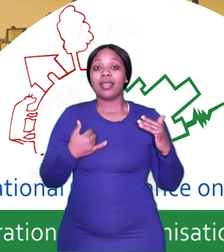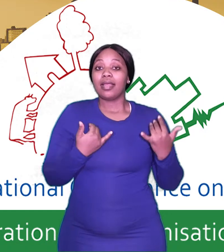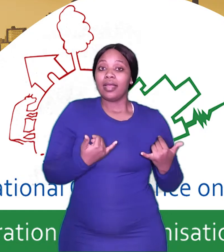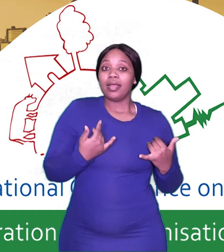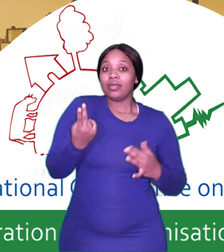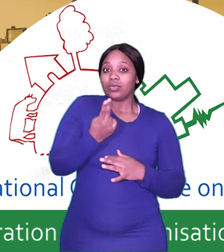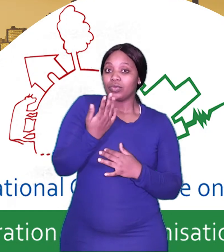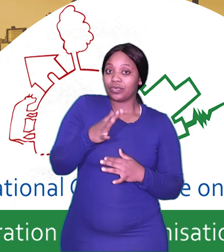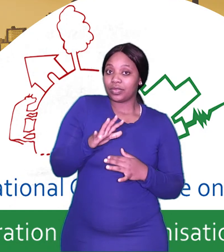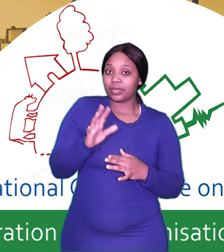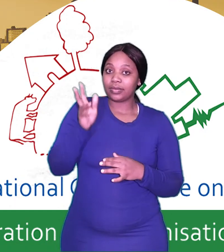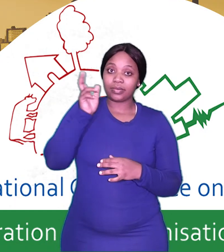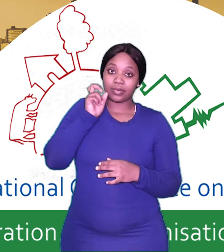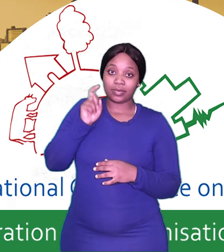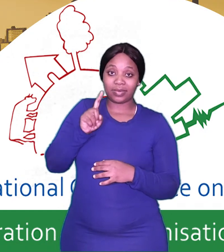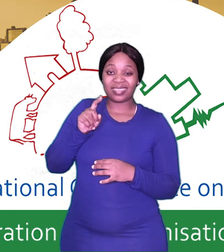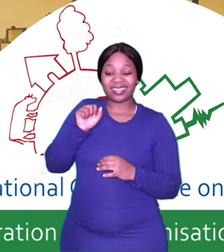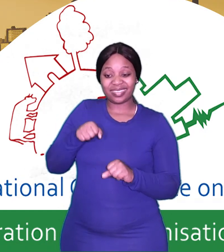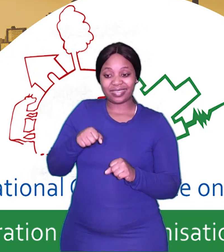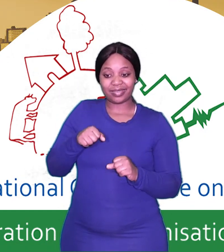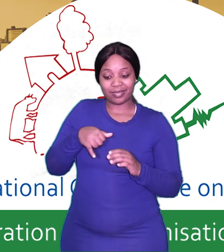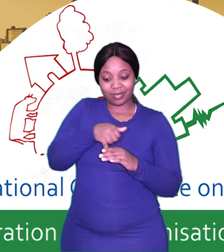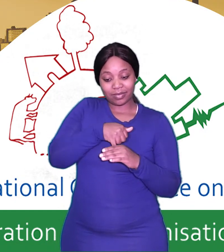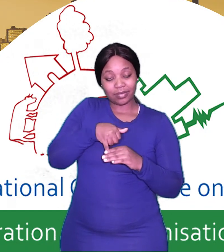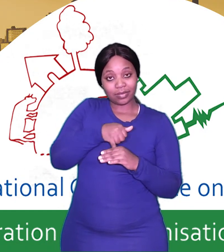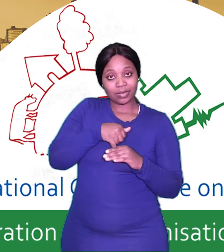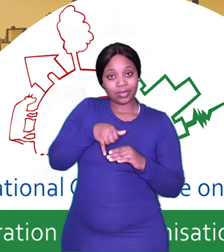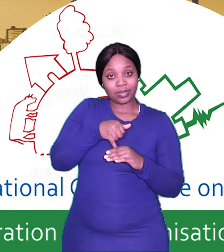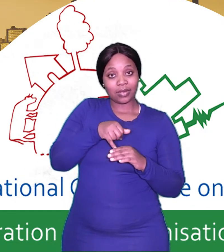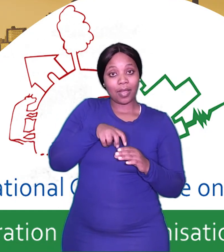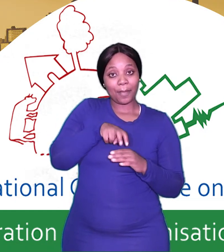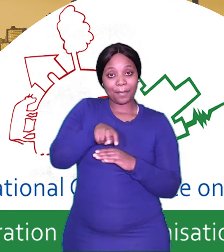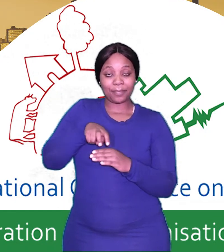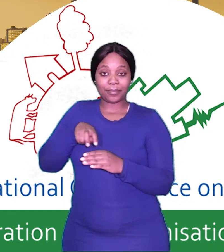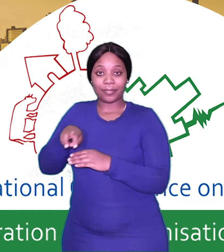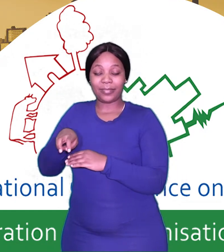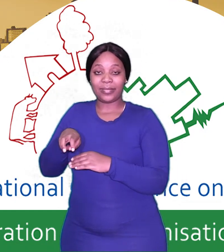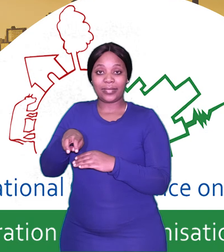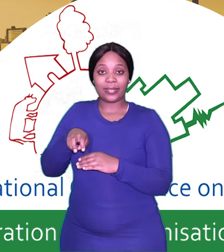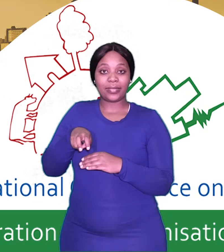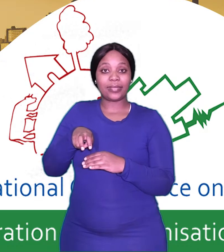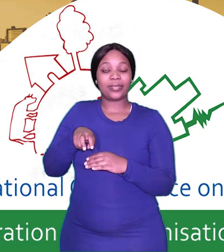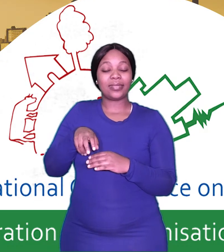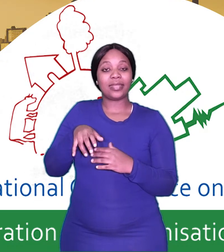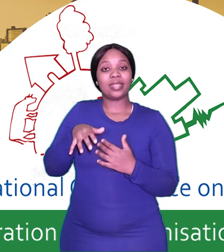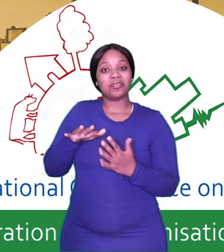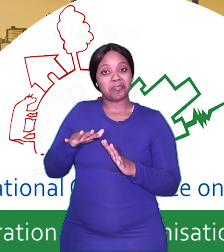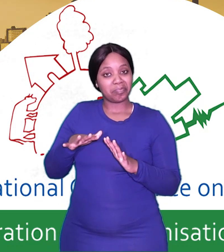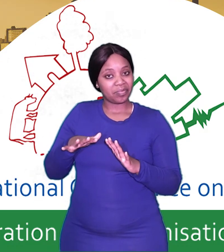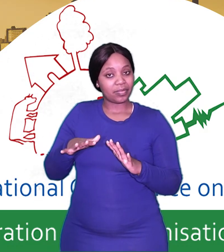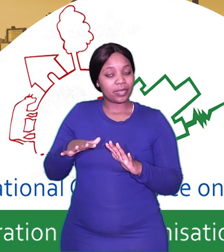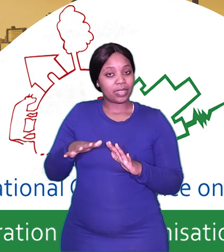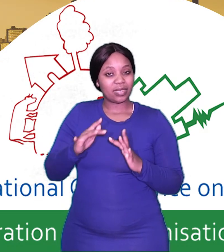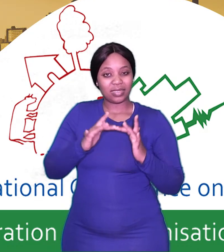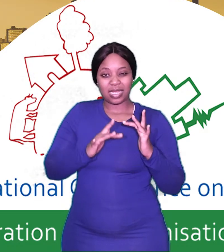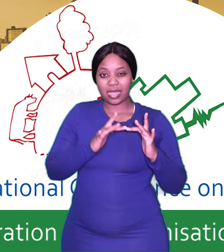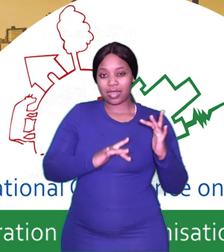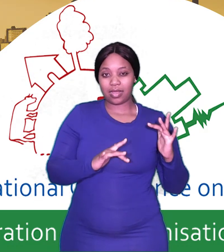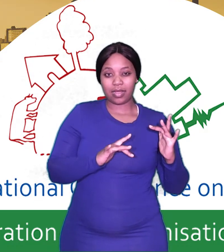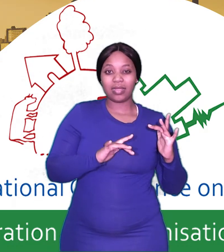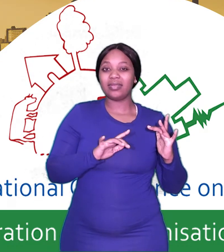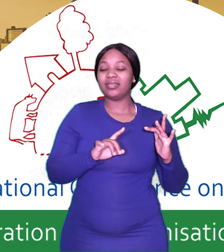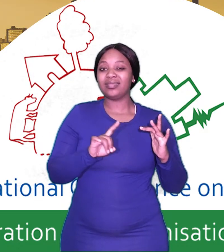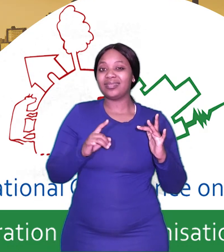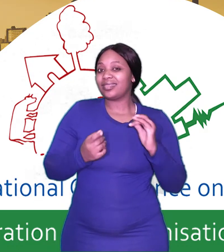that although internal migration has been persistent, it has not happened in a smooth fashion. It has been interrupted